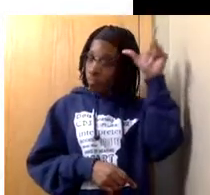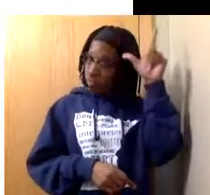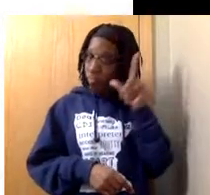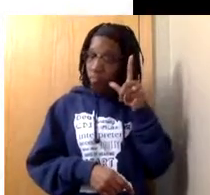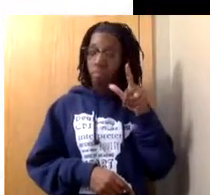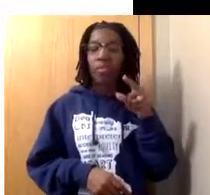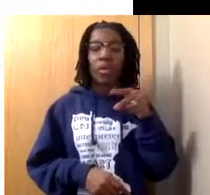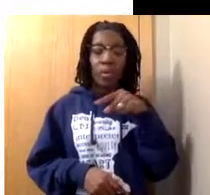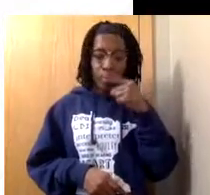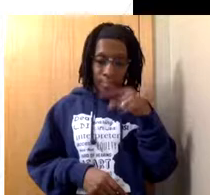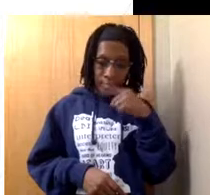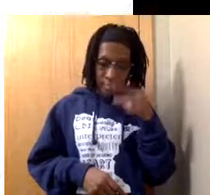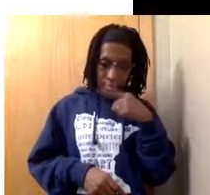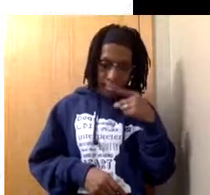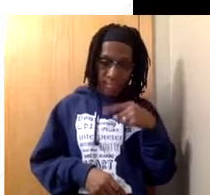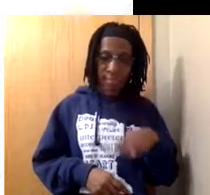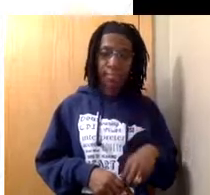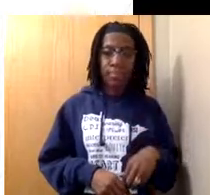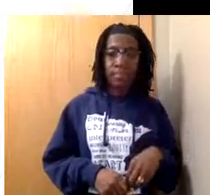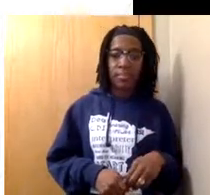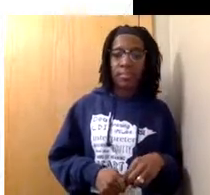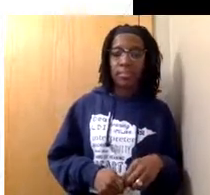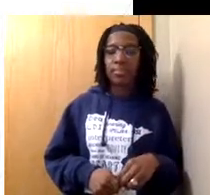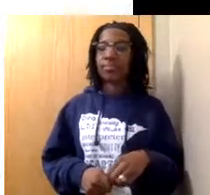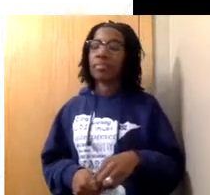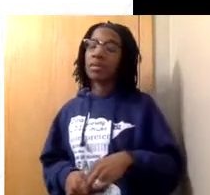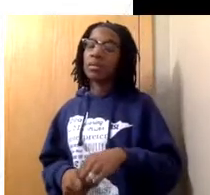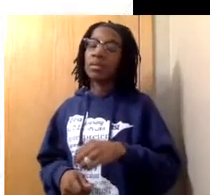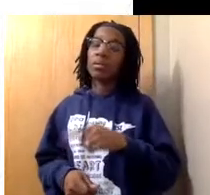Both of her parents are hearing.